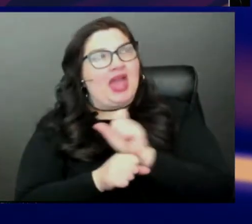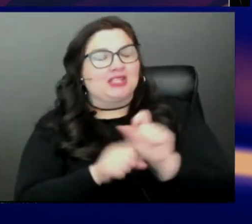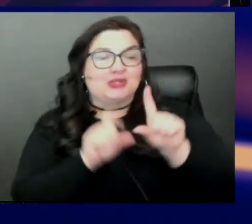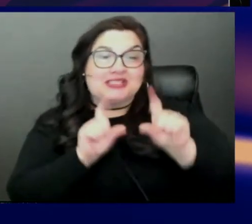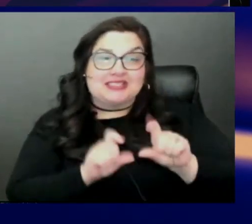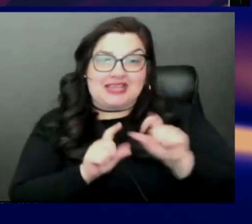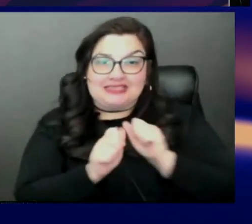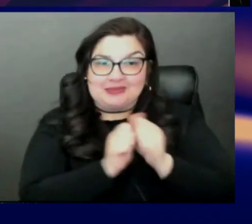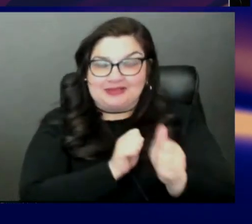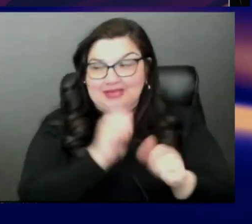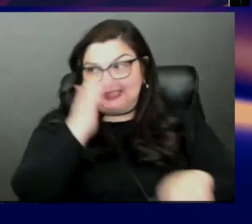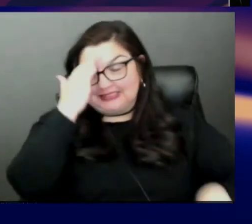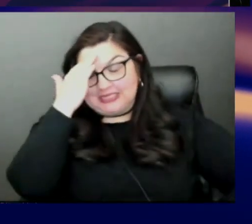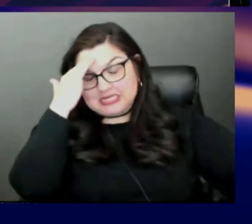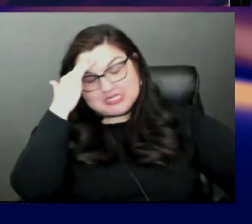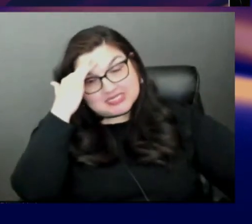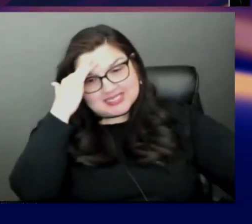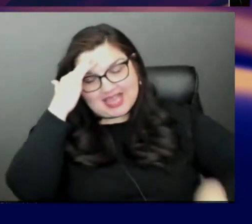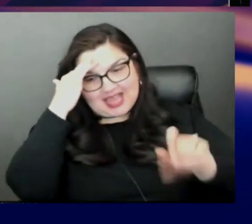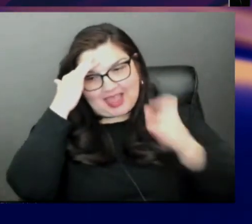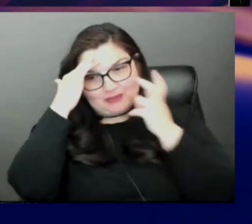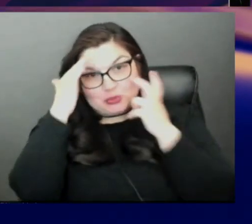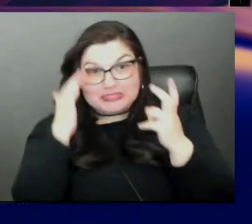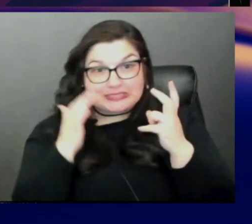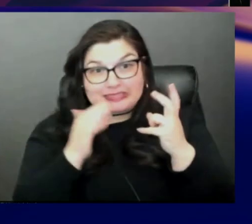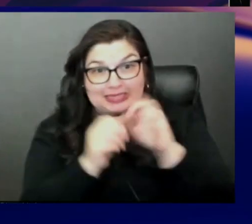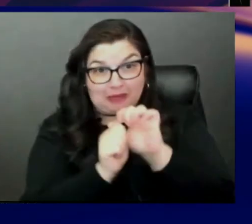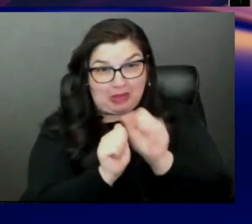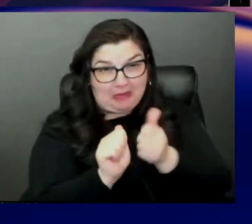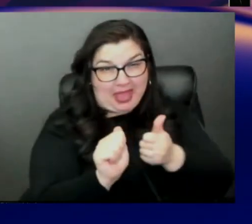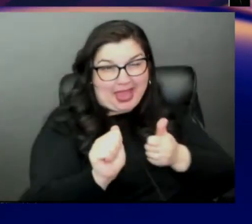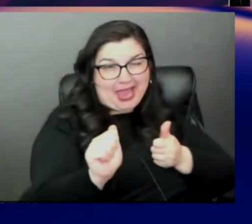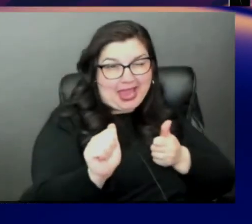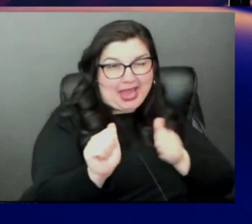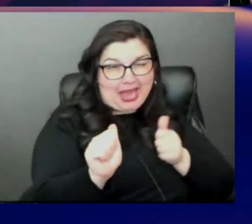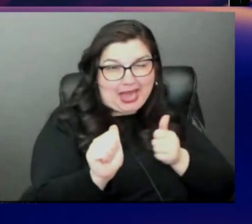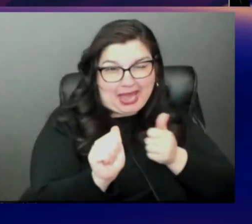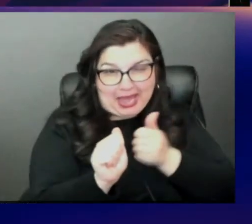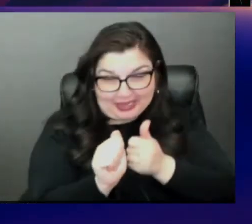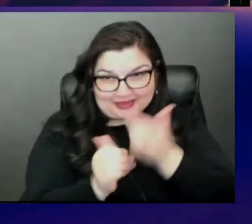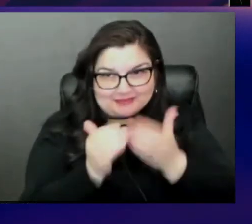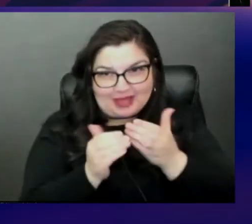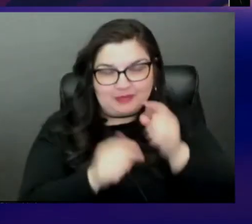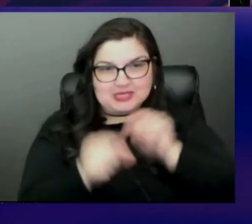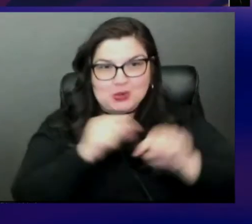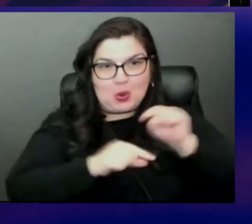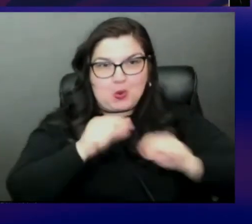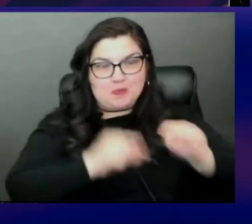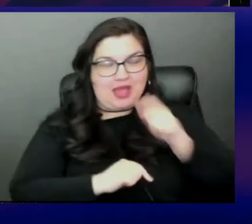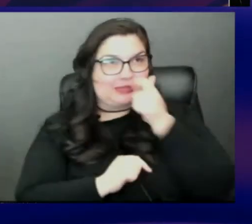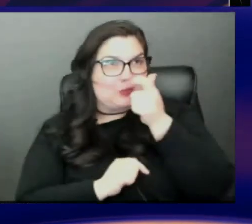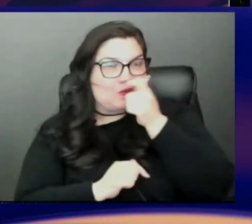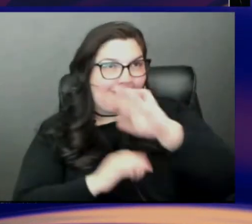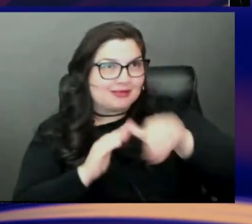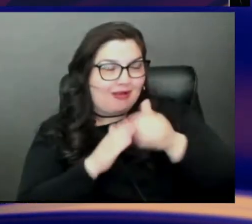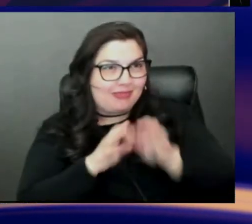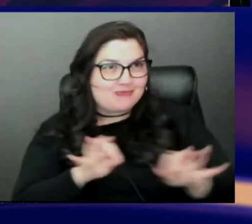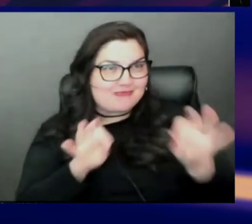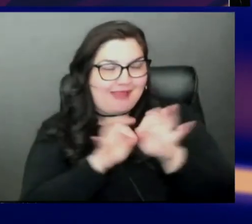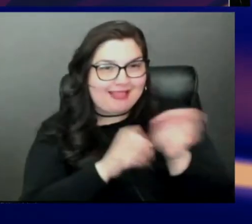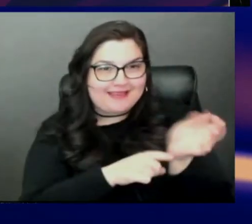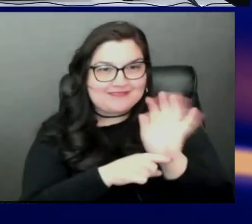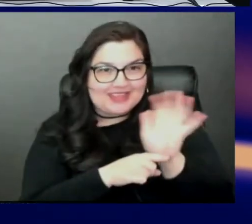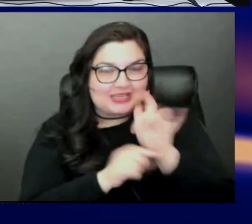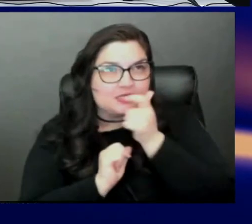right? I have to see how far behind I am and then go back and watch all those videos that are relevant. Well,